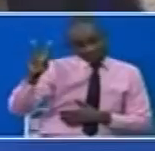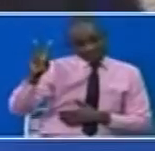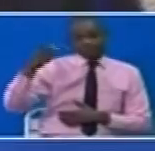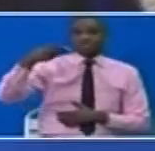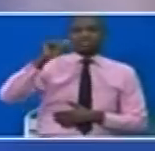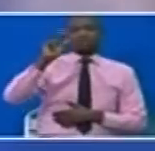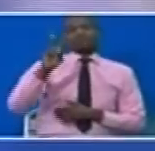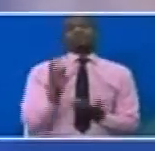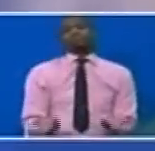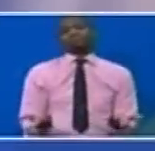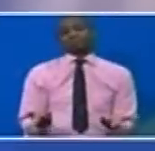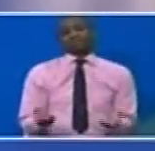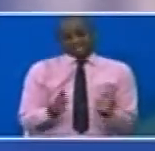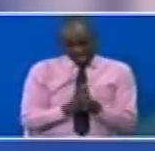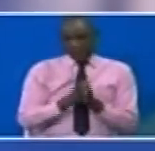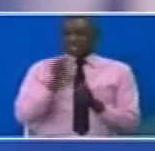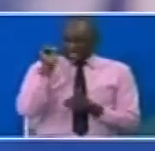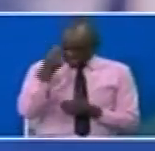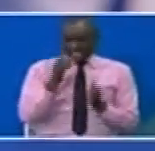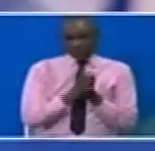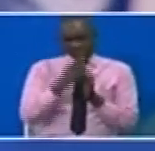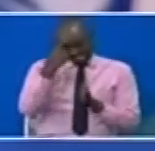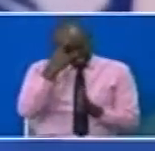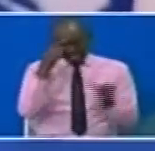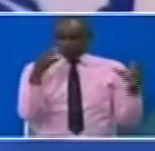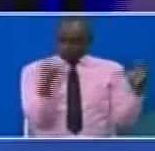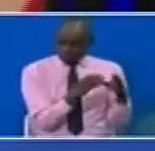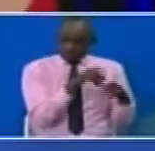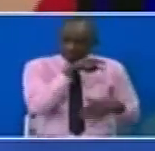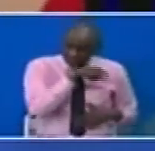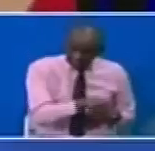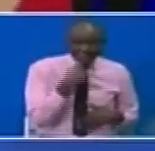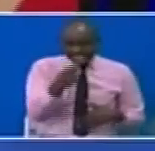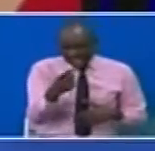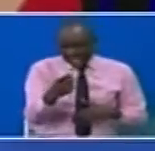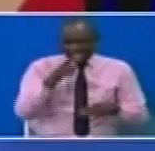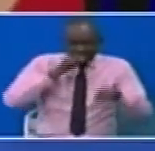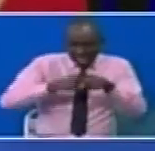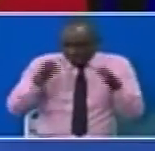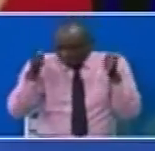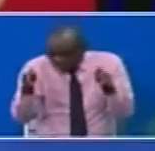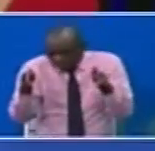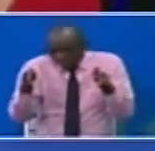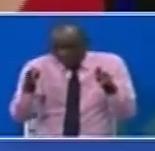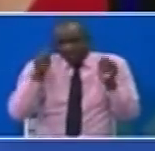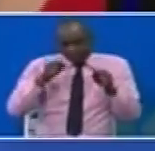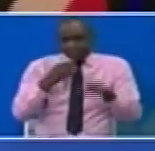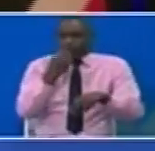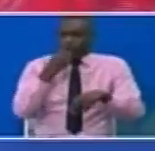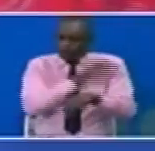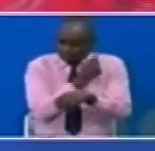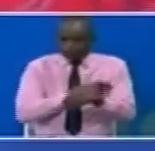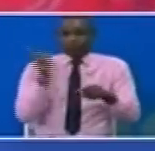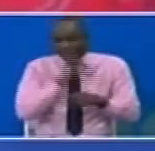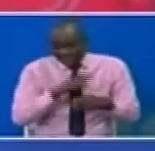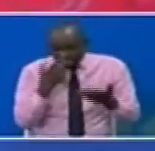which are essential. Although the Kenyan and Indian delegation did not give a definite timeline by which the cancer hospital will